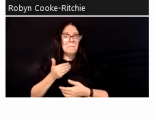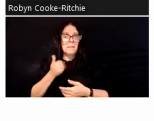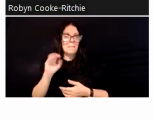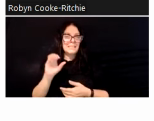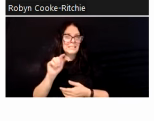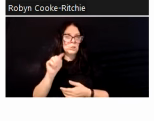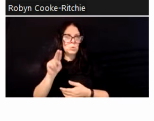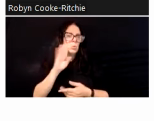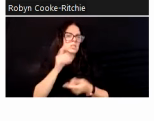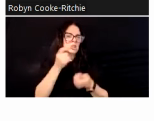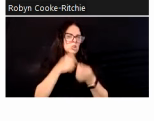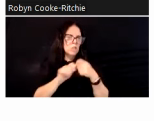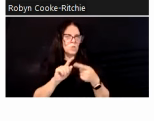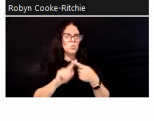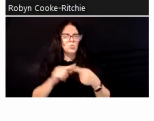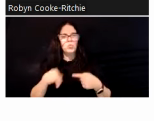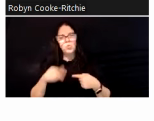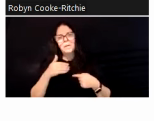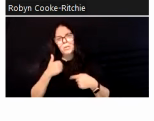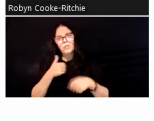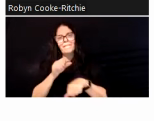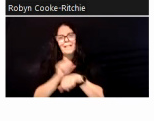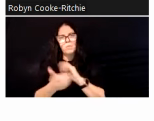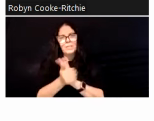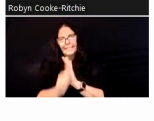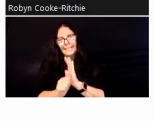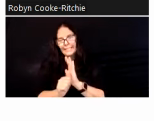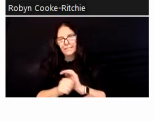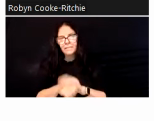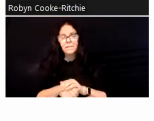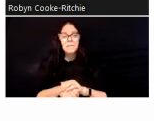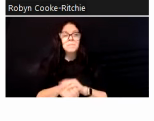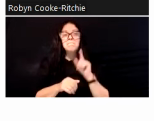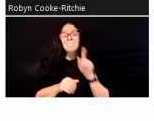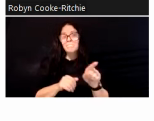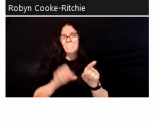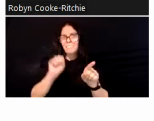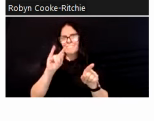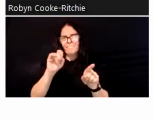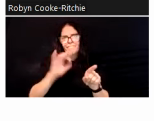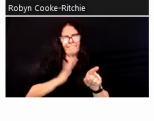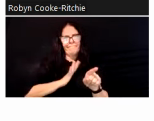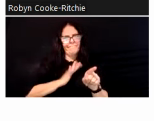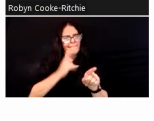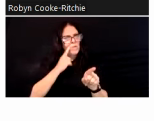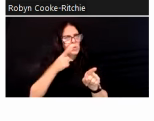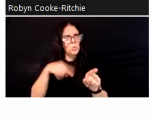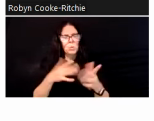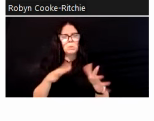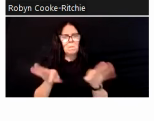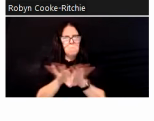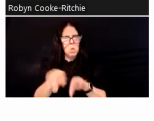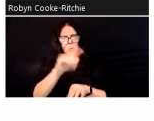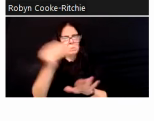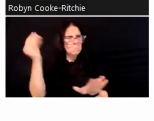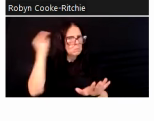when they update it. This is a site that's important to know, especially if you're a program coordinator or